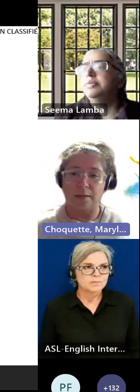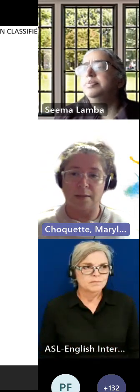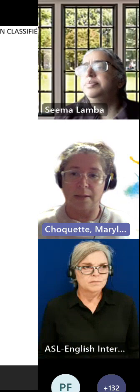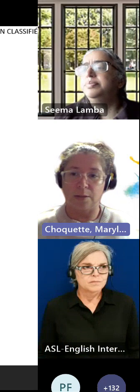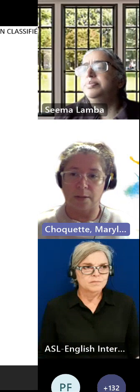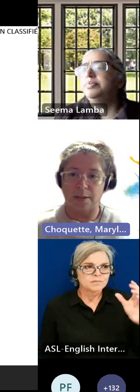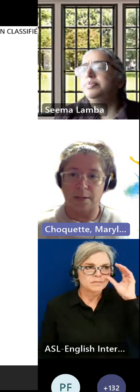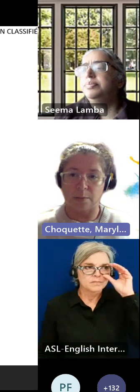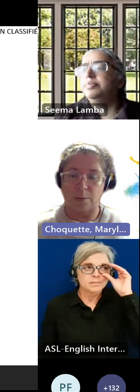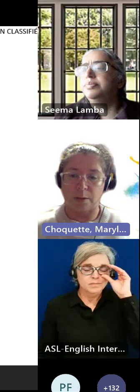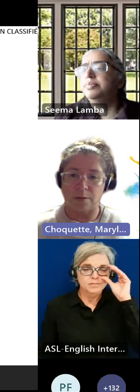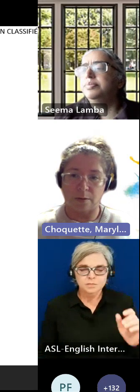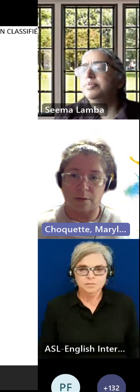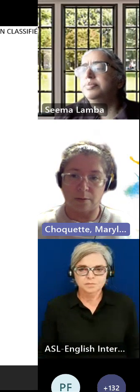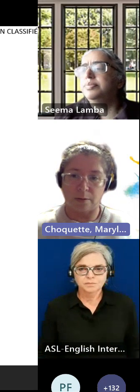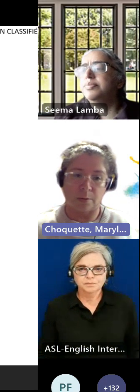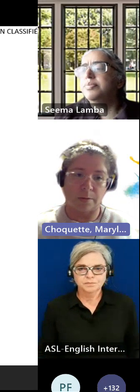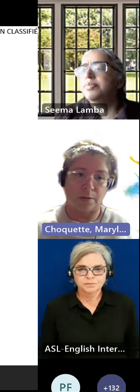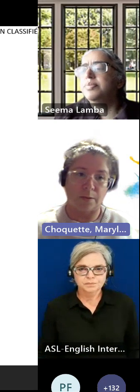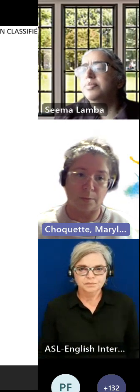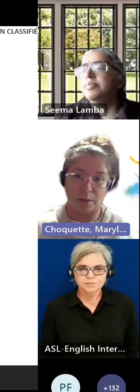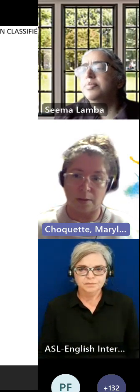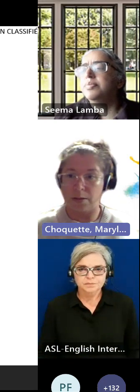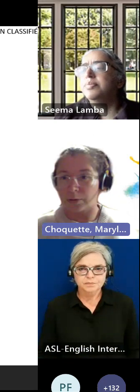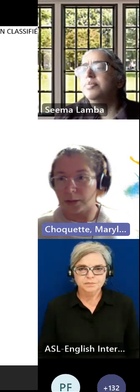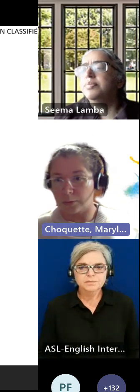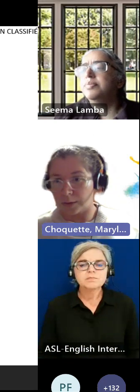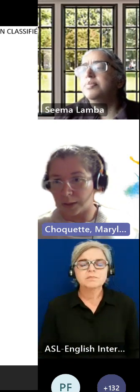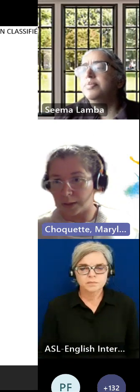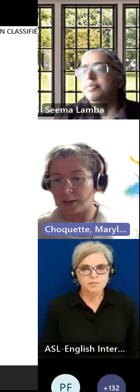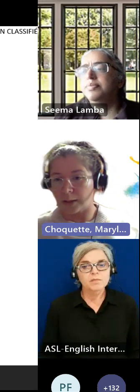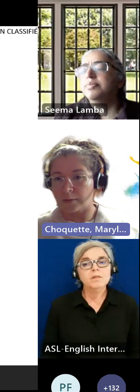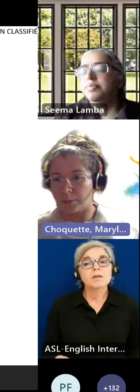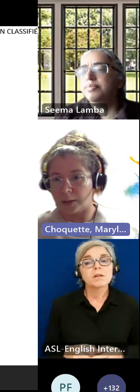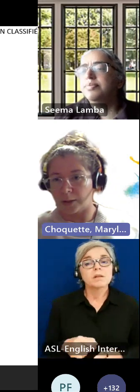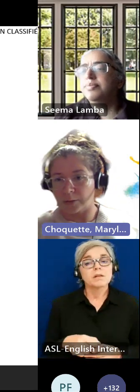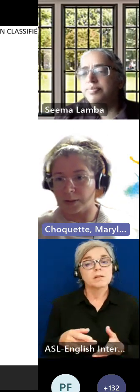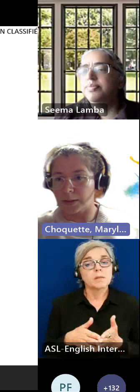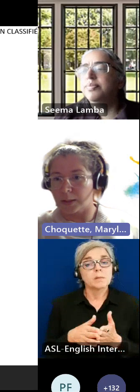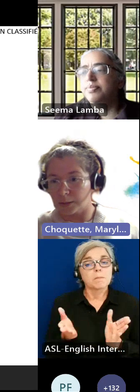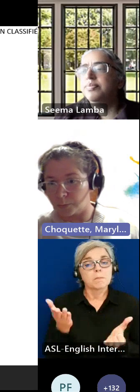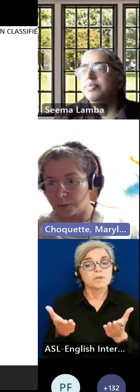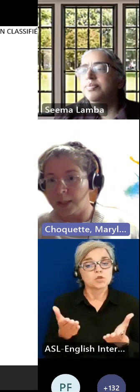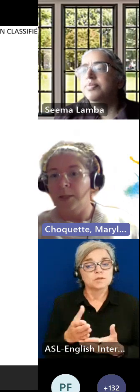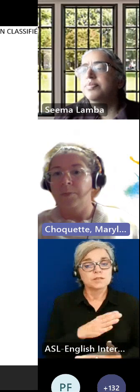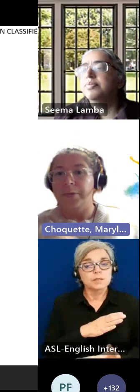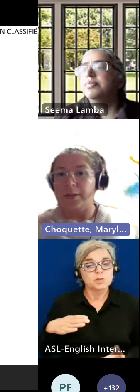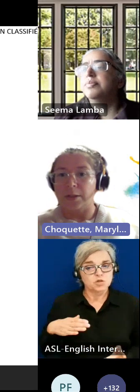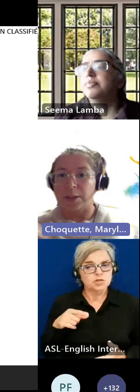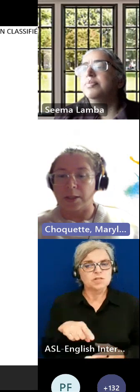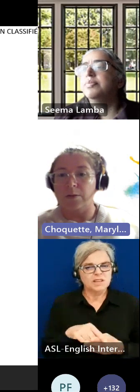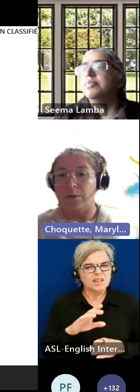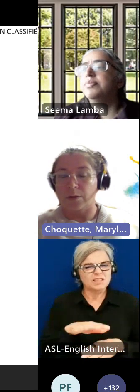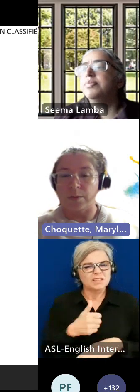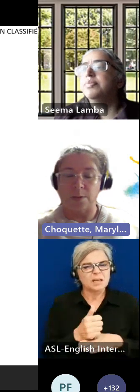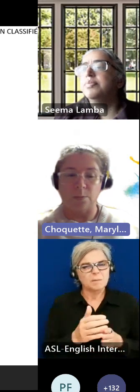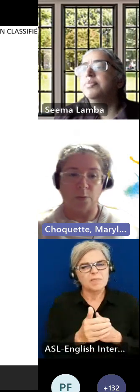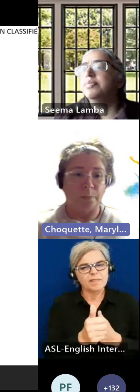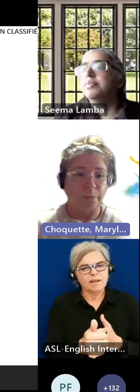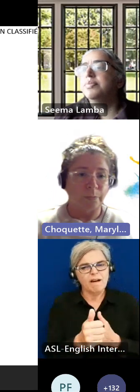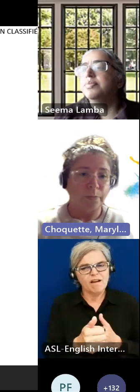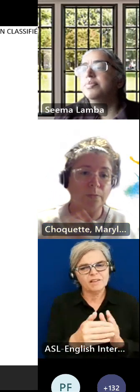a créé des guides sur les systèmes d'emploi. So the Public Service Commission did create those guides that Patrice did put in the chat.